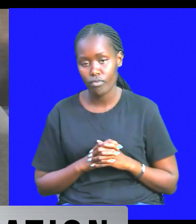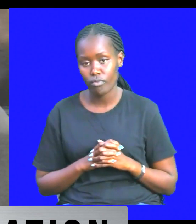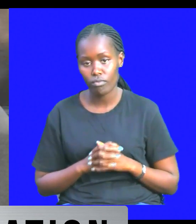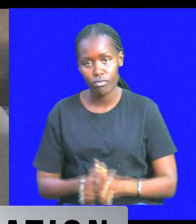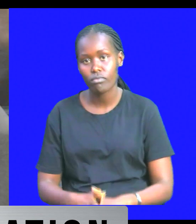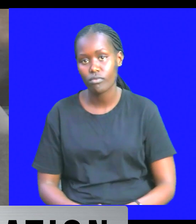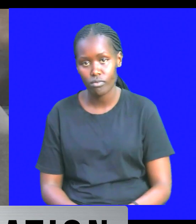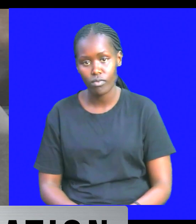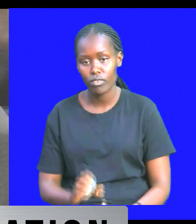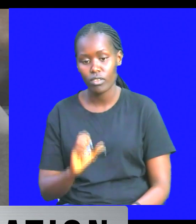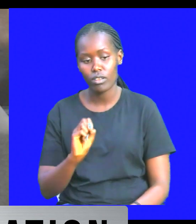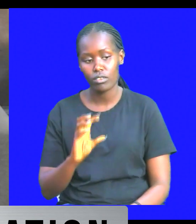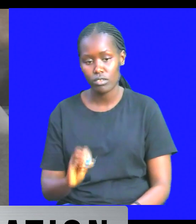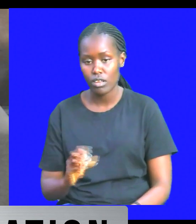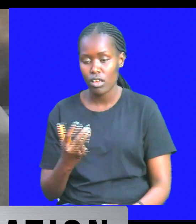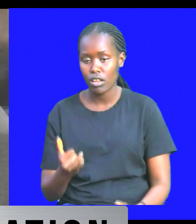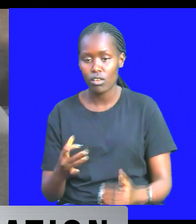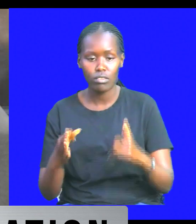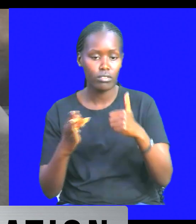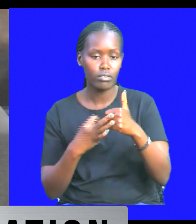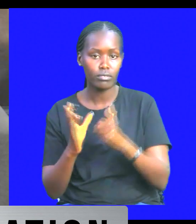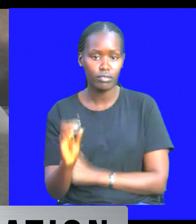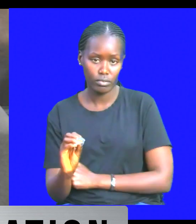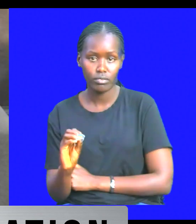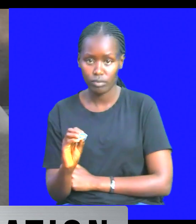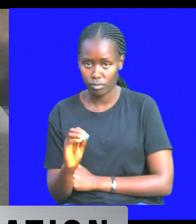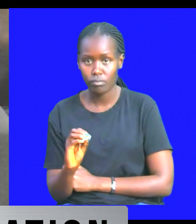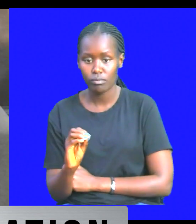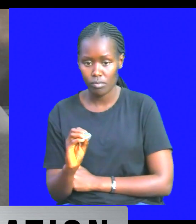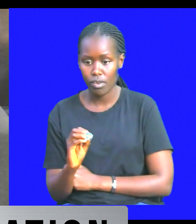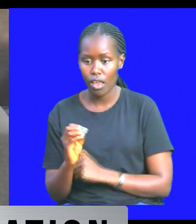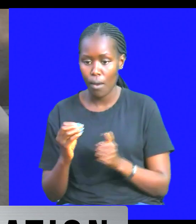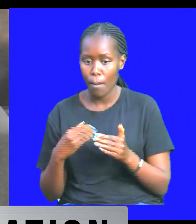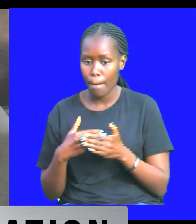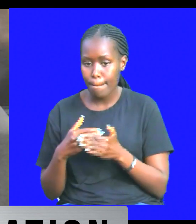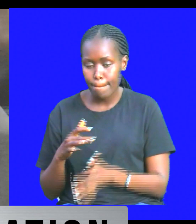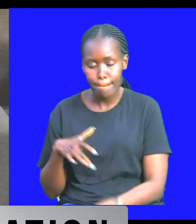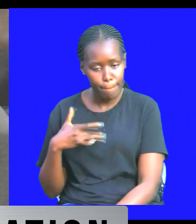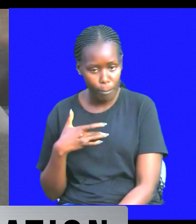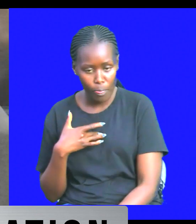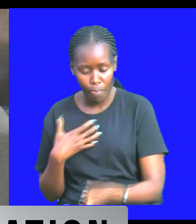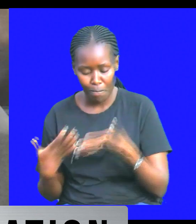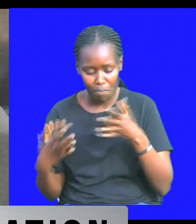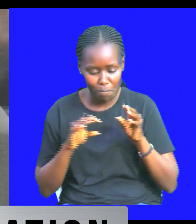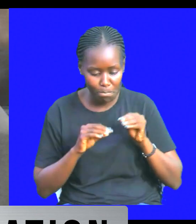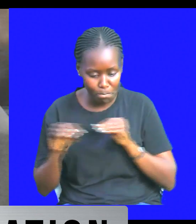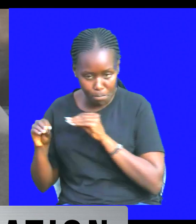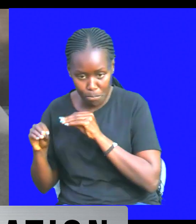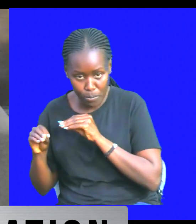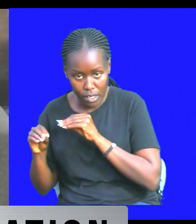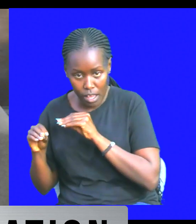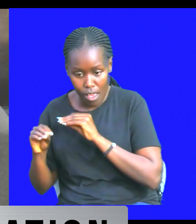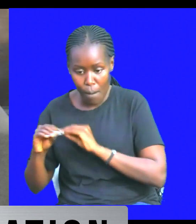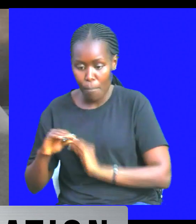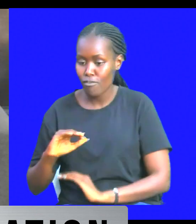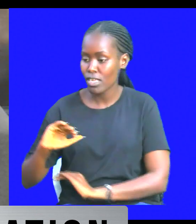down. So it's 80 bob. And I almost felt like shifting to the